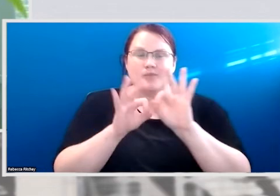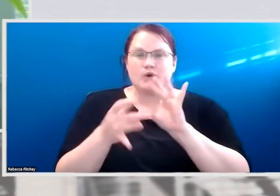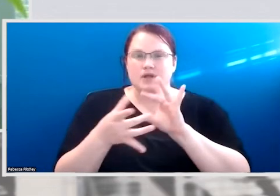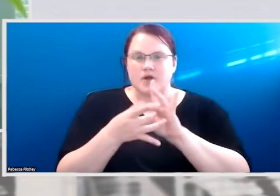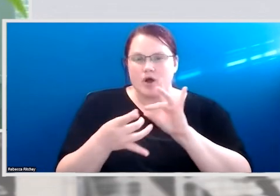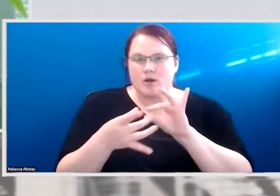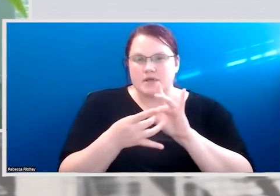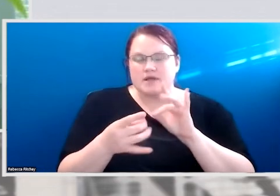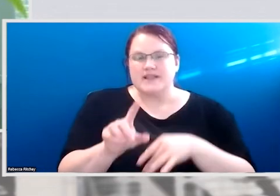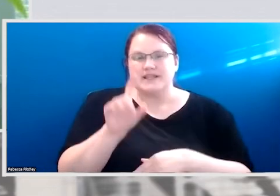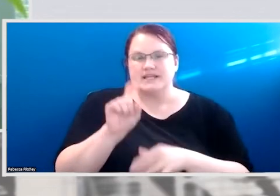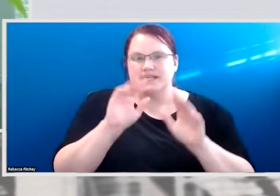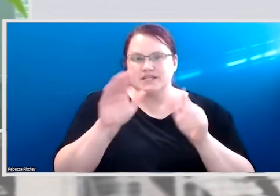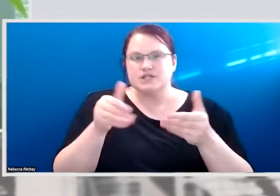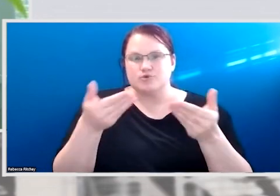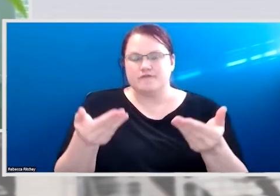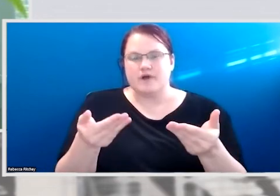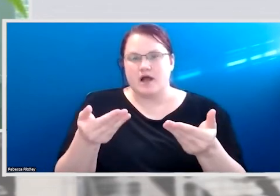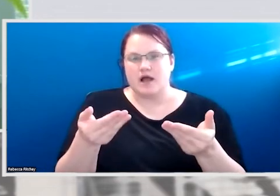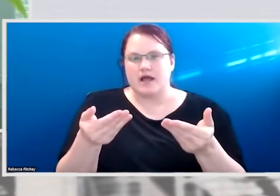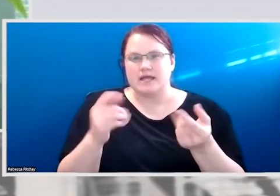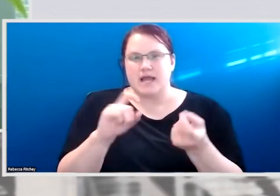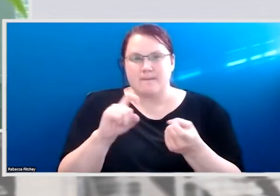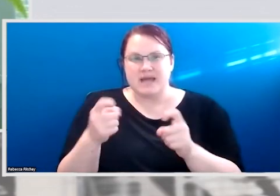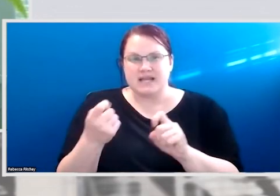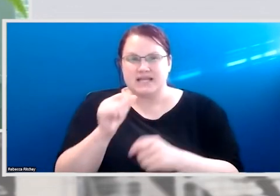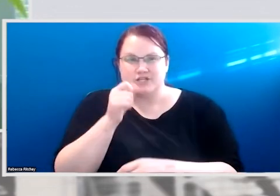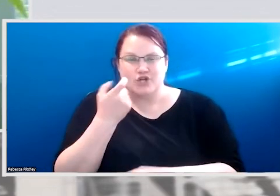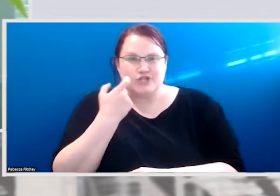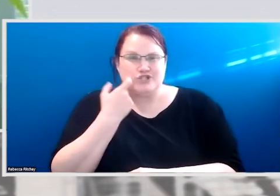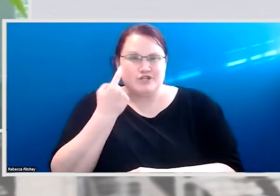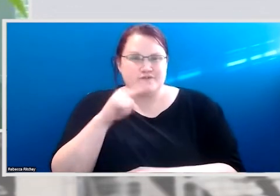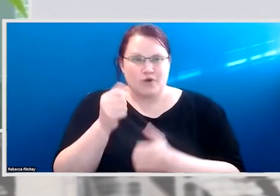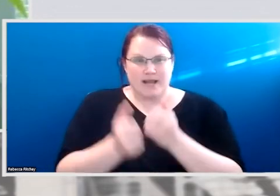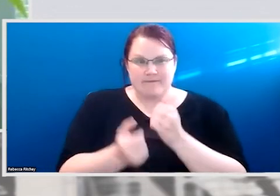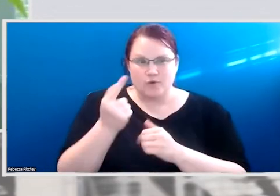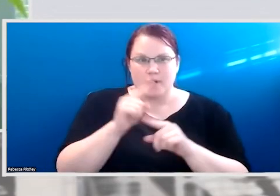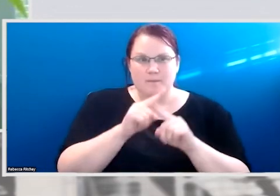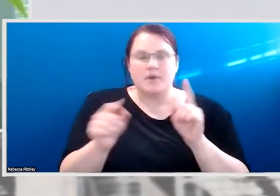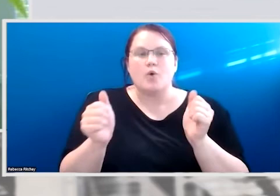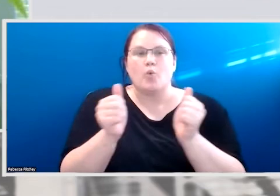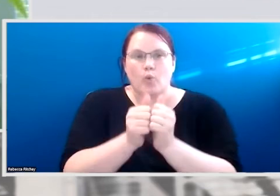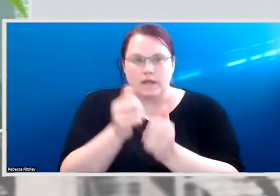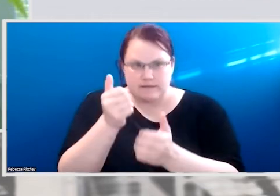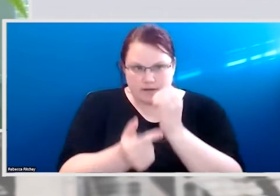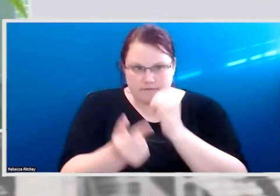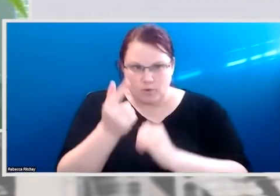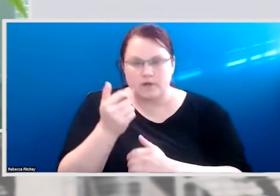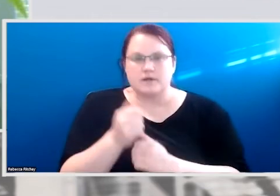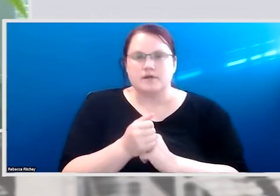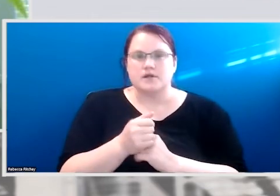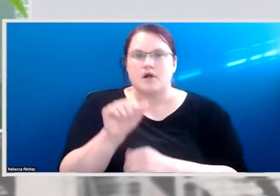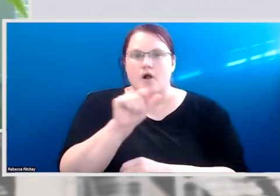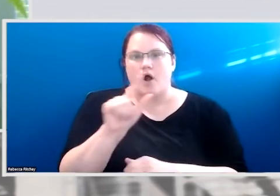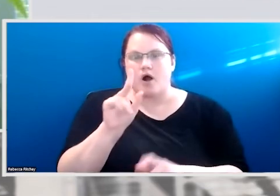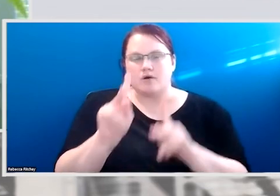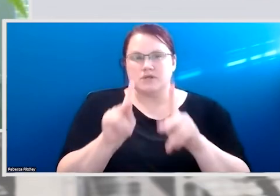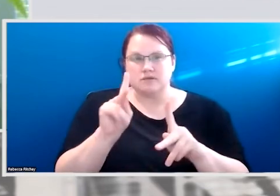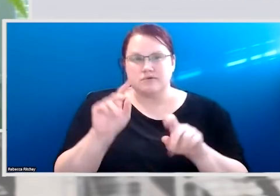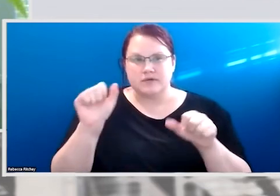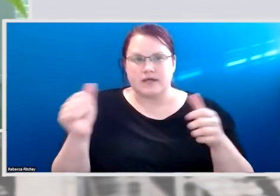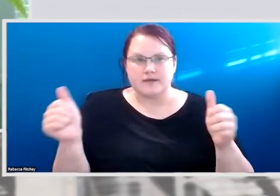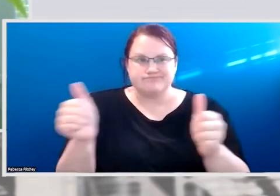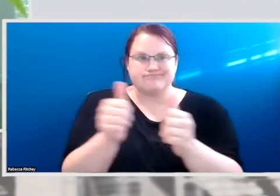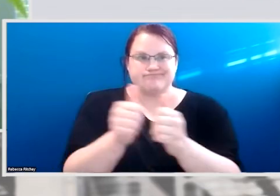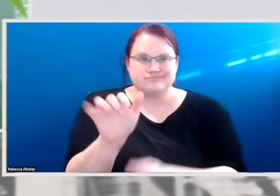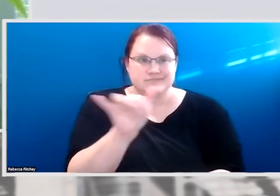well is the need to provide amenities, not just for everybody, but with everybody, that all people in the same space can gather and